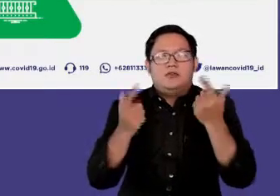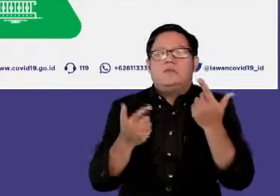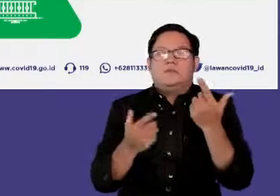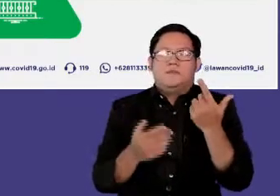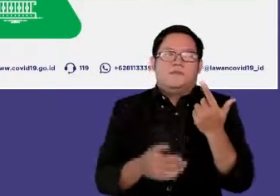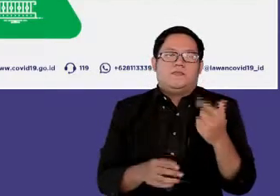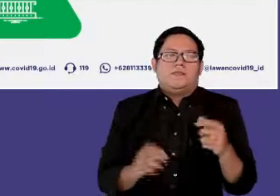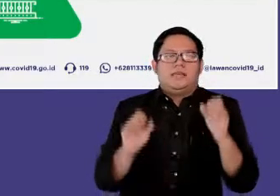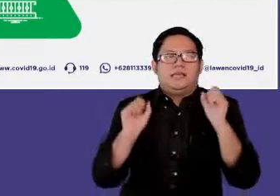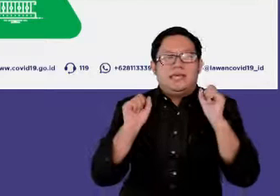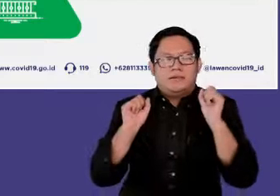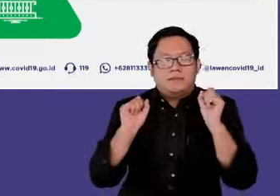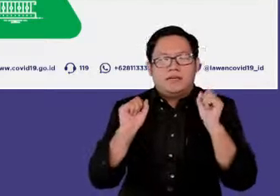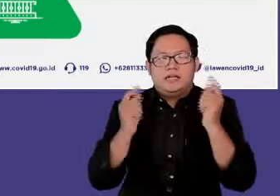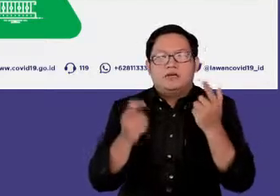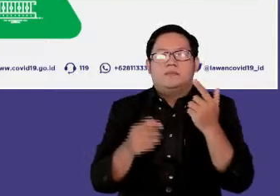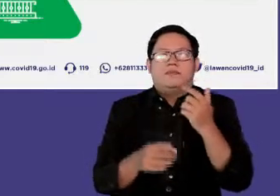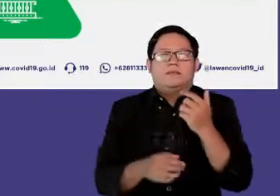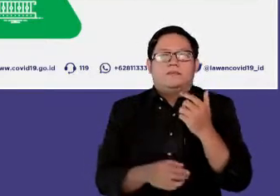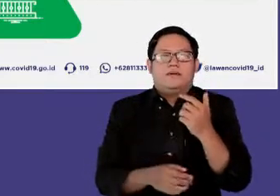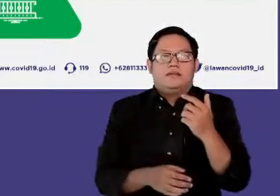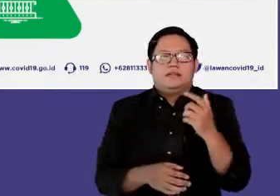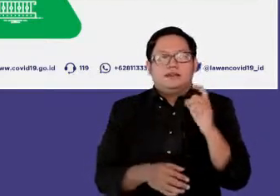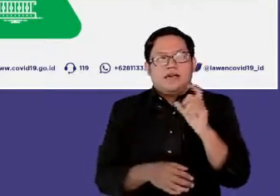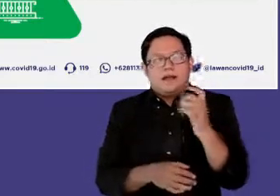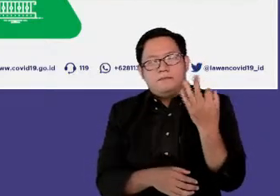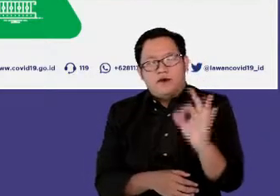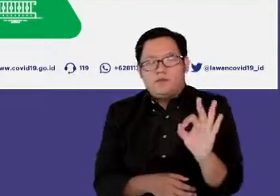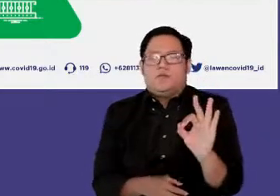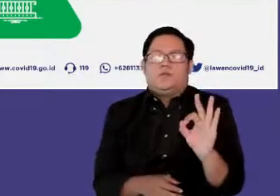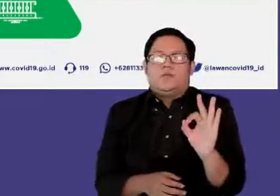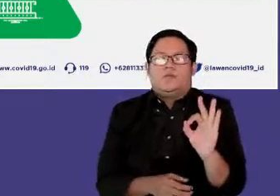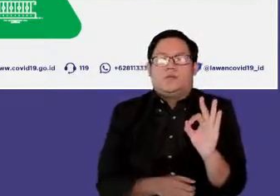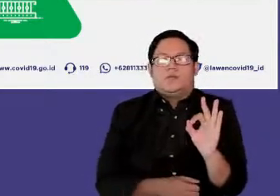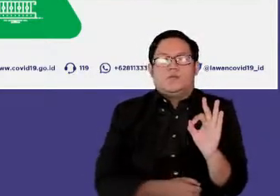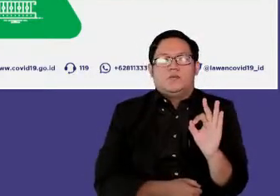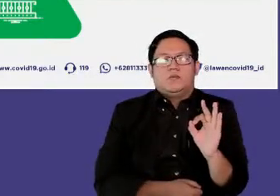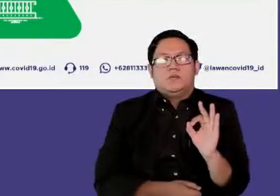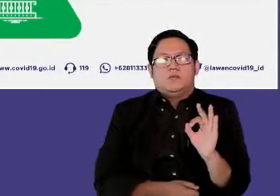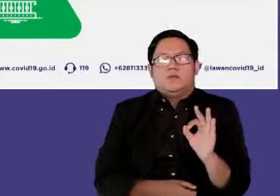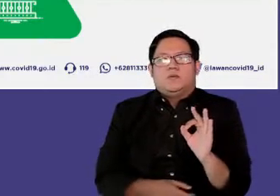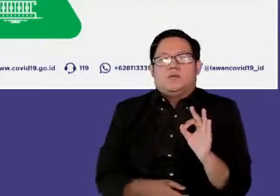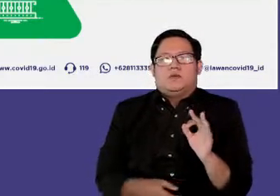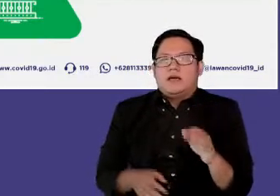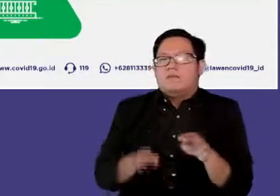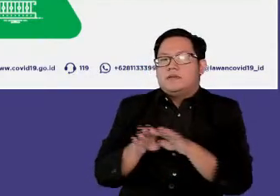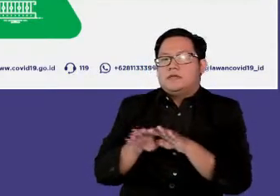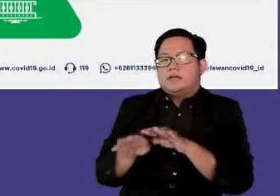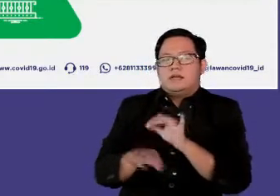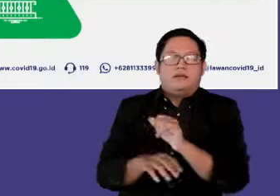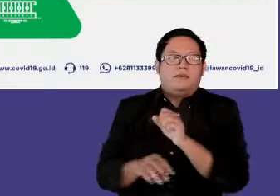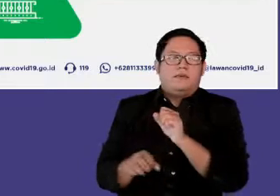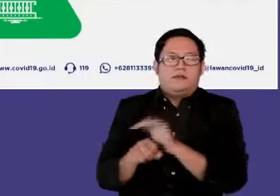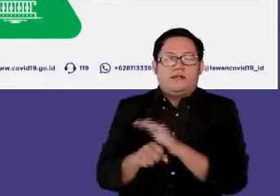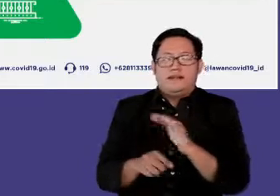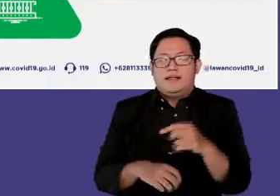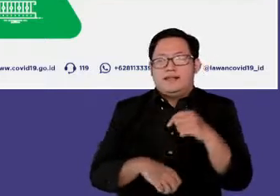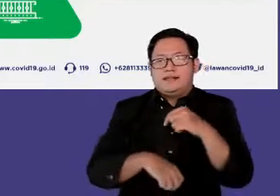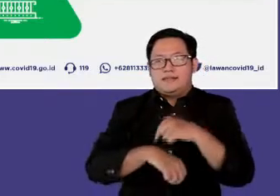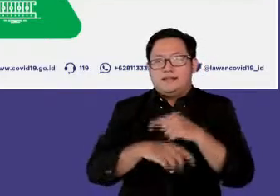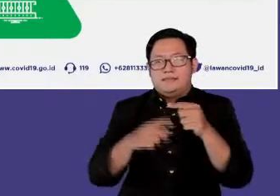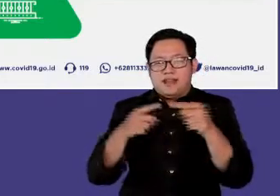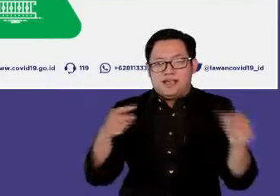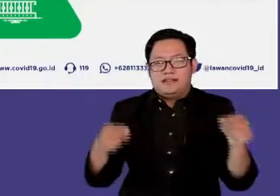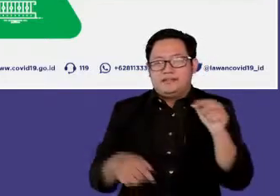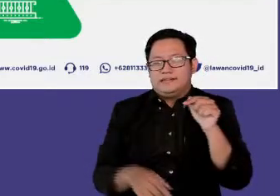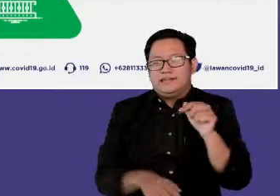PPKM policies according to the data and facts on the ground. This roadmap is not only created to